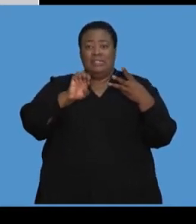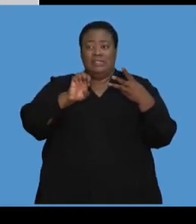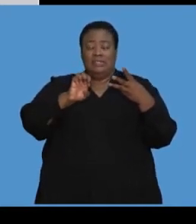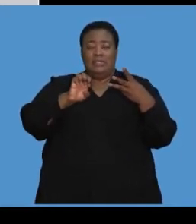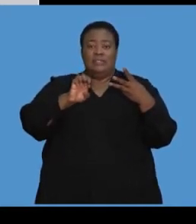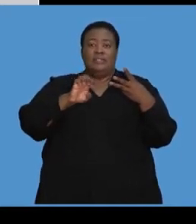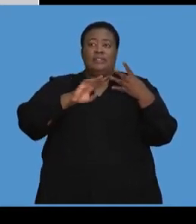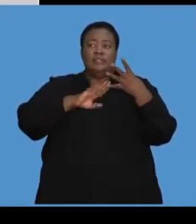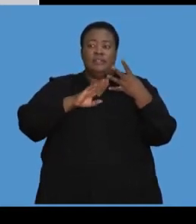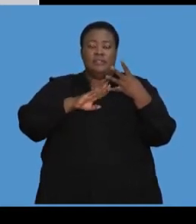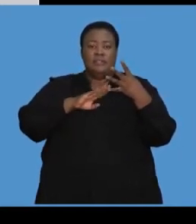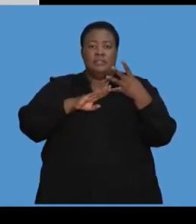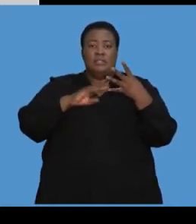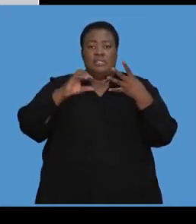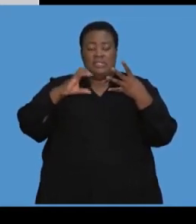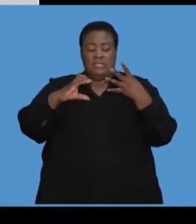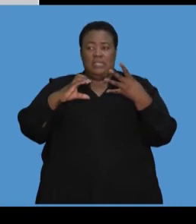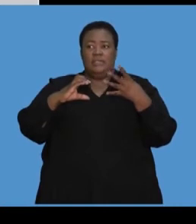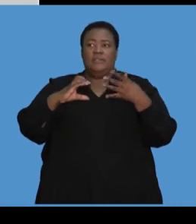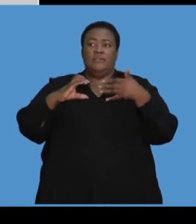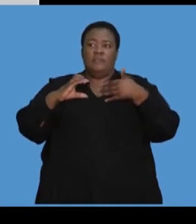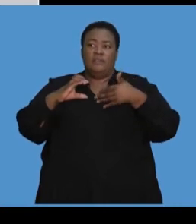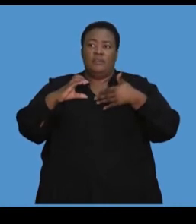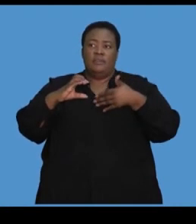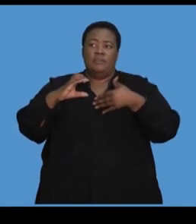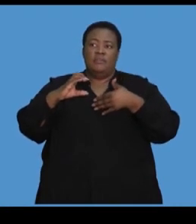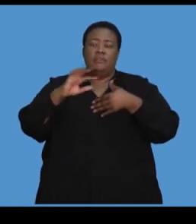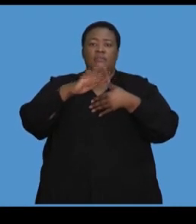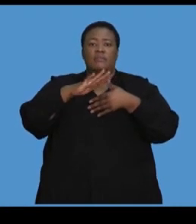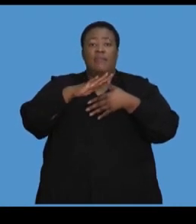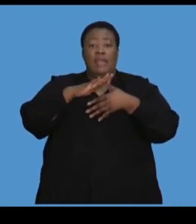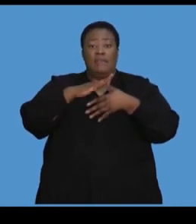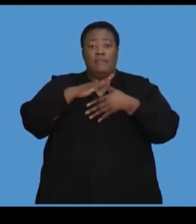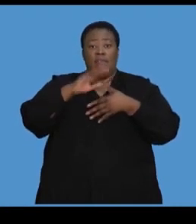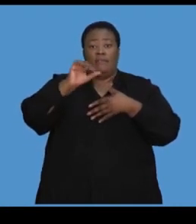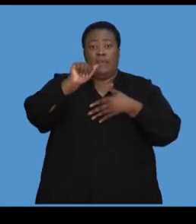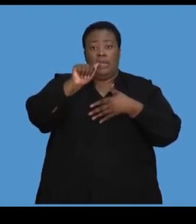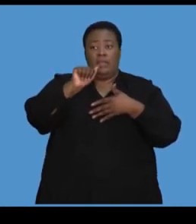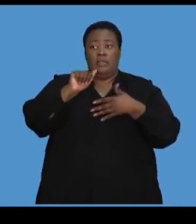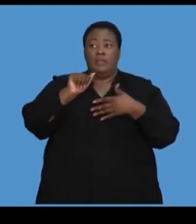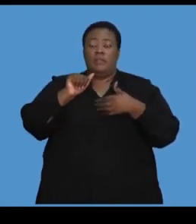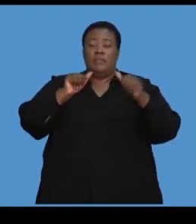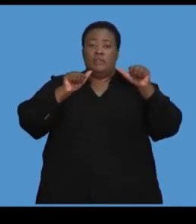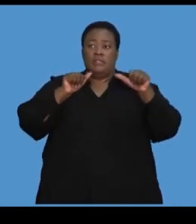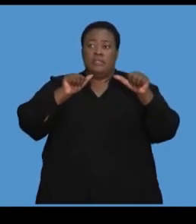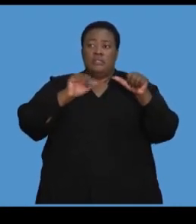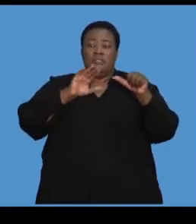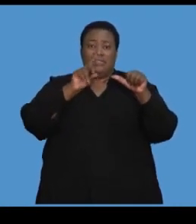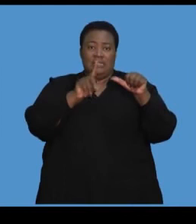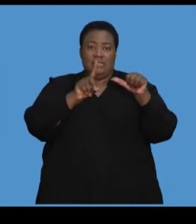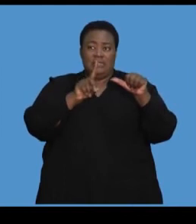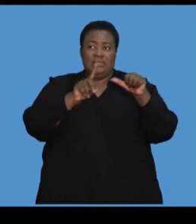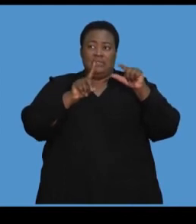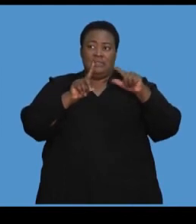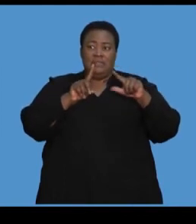is 1.23, is E. Phillips curve is C. Right? Marginal propensity is A. Demerit